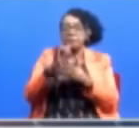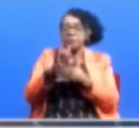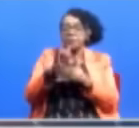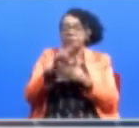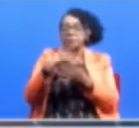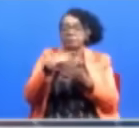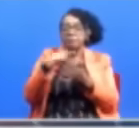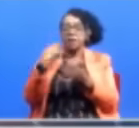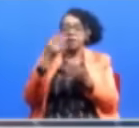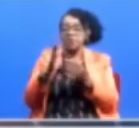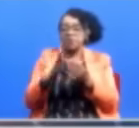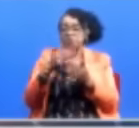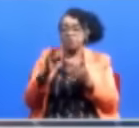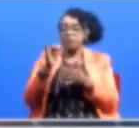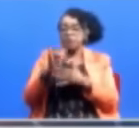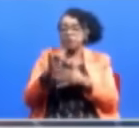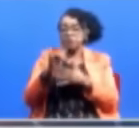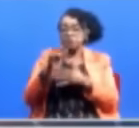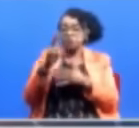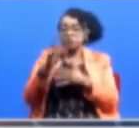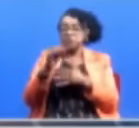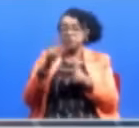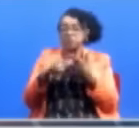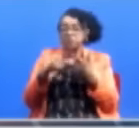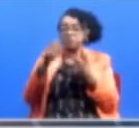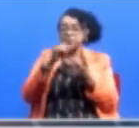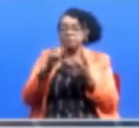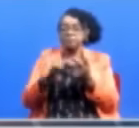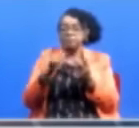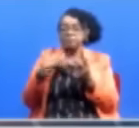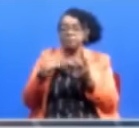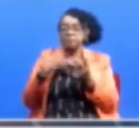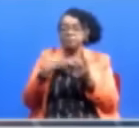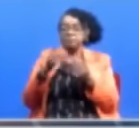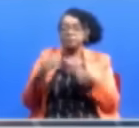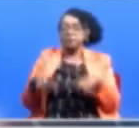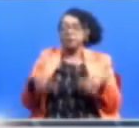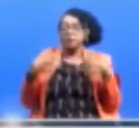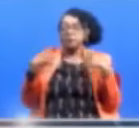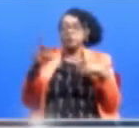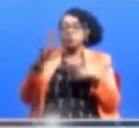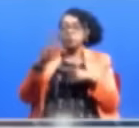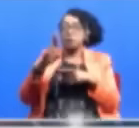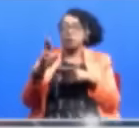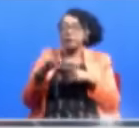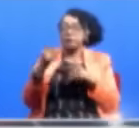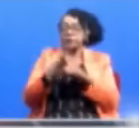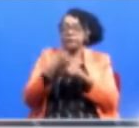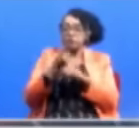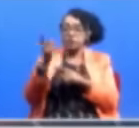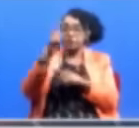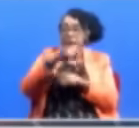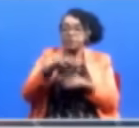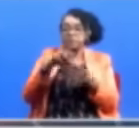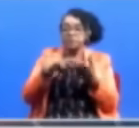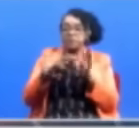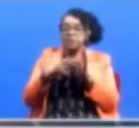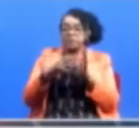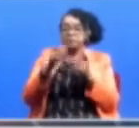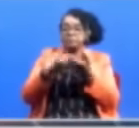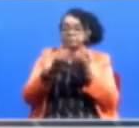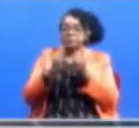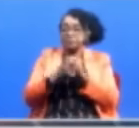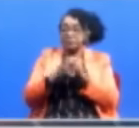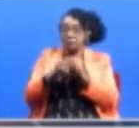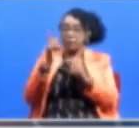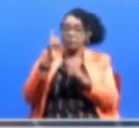the murderer of the 20-year-old girl had been staying in Ruaka for several days. This they did by triangulating the mobile